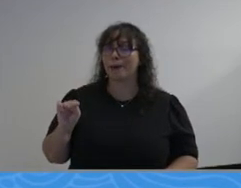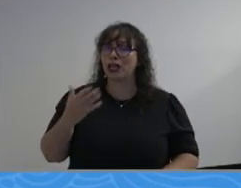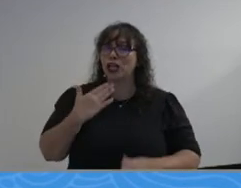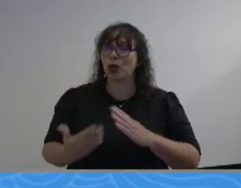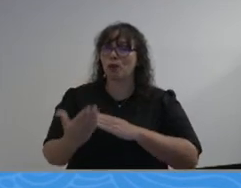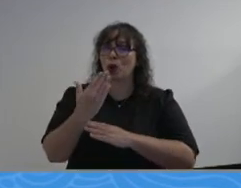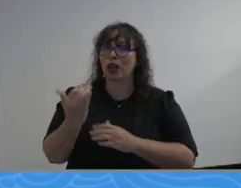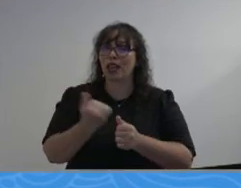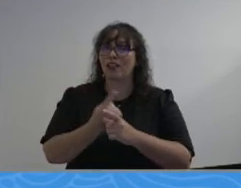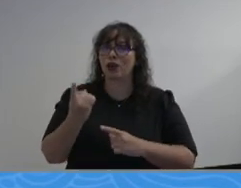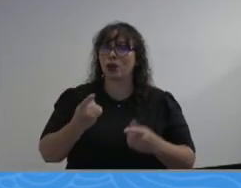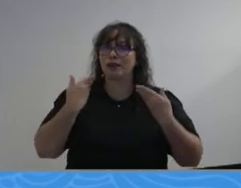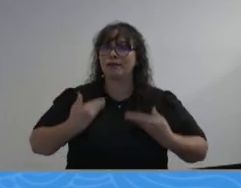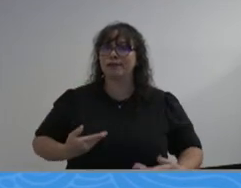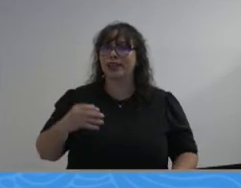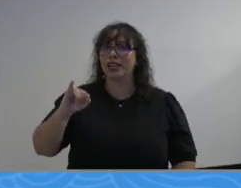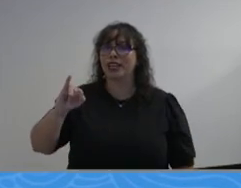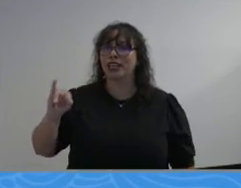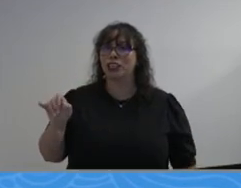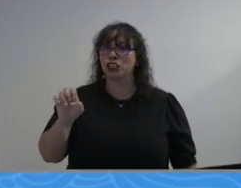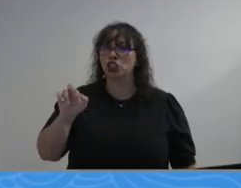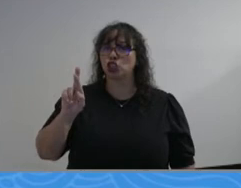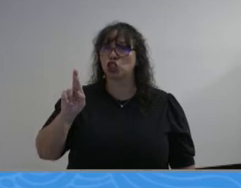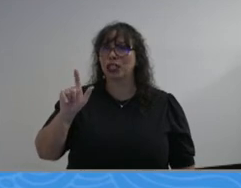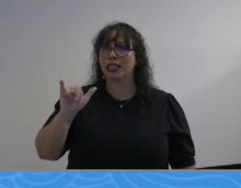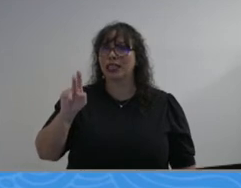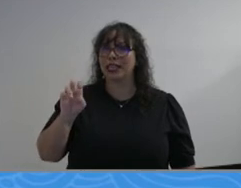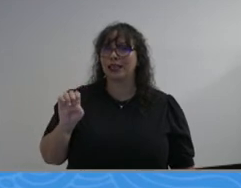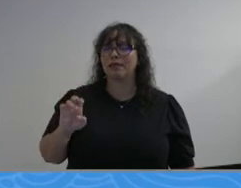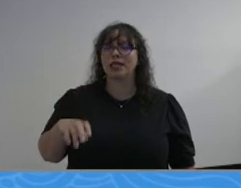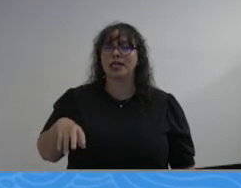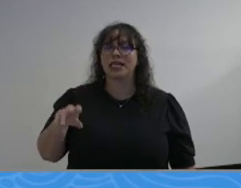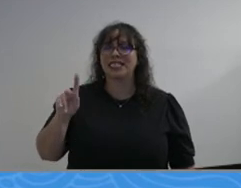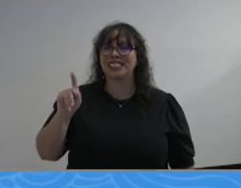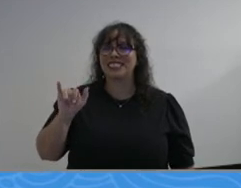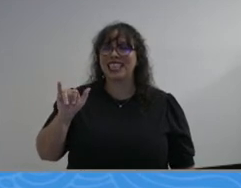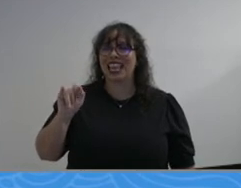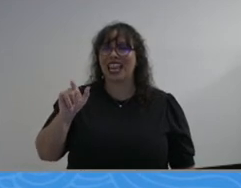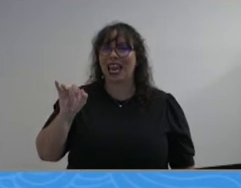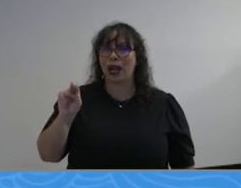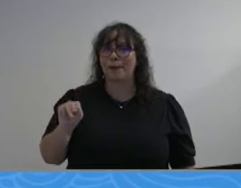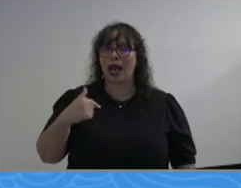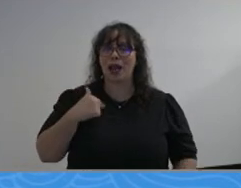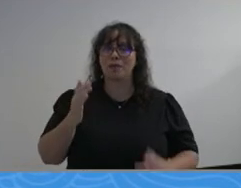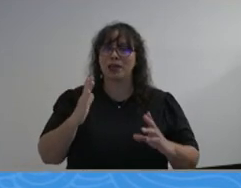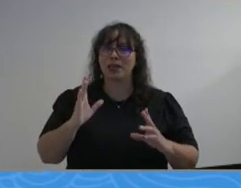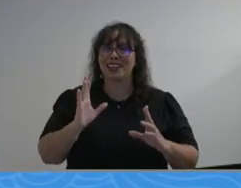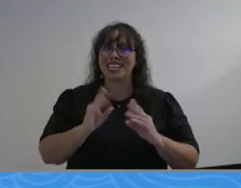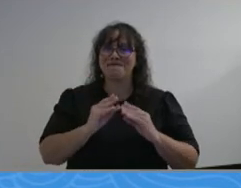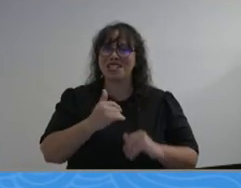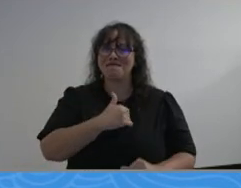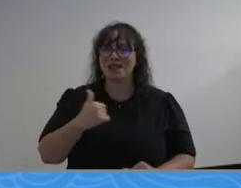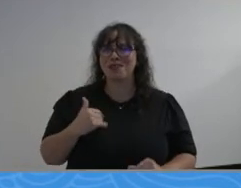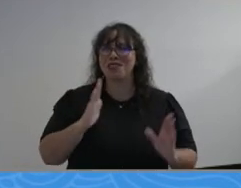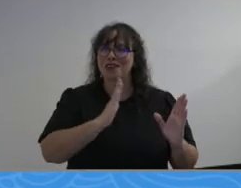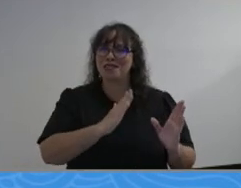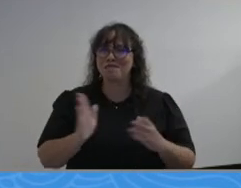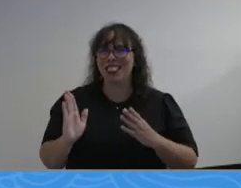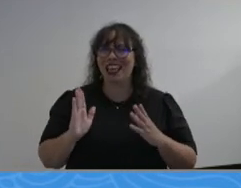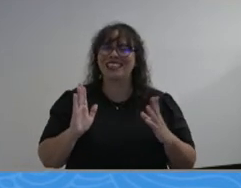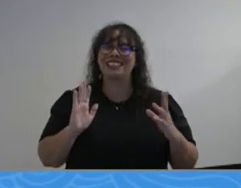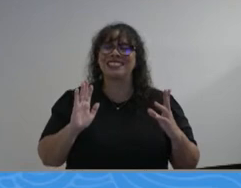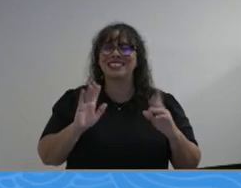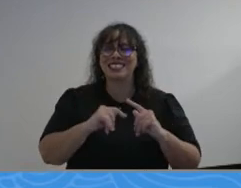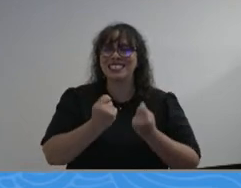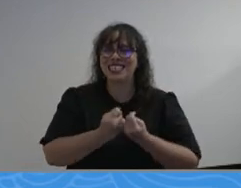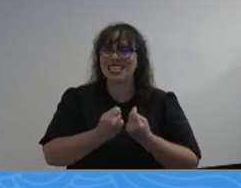morning, everyone. My name is Jerlene Tatum. I am a planning committee member or a committee member of the planning team